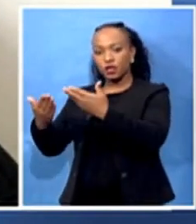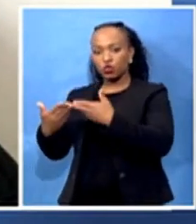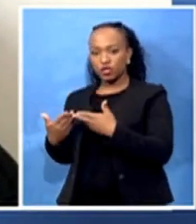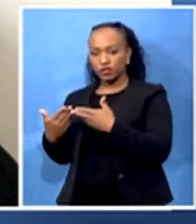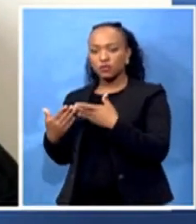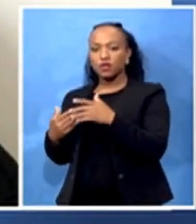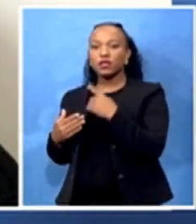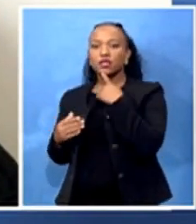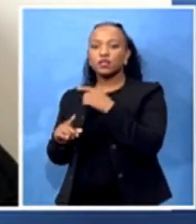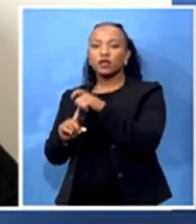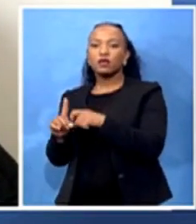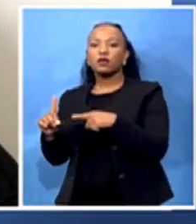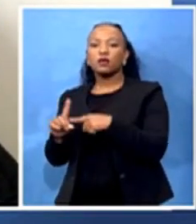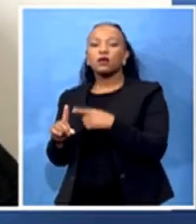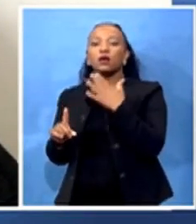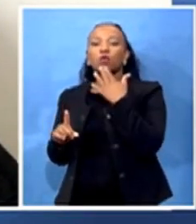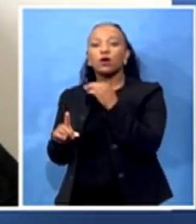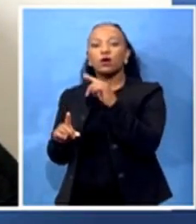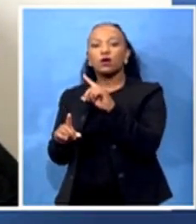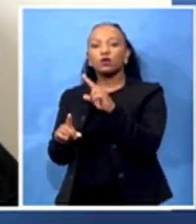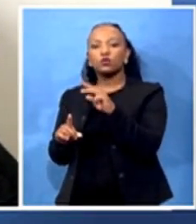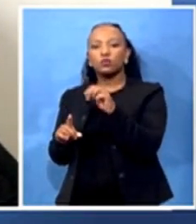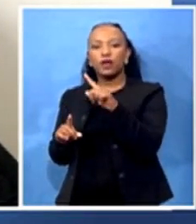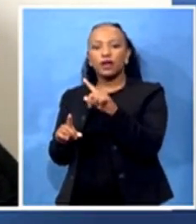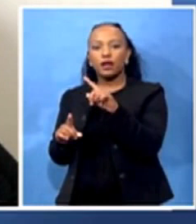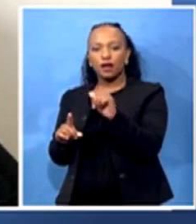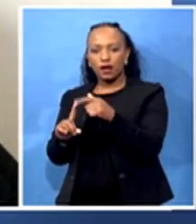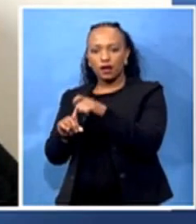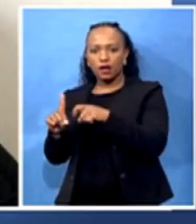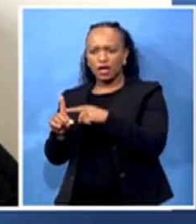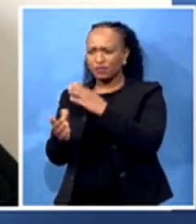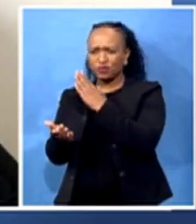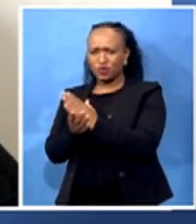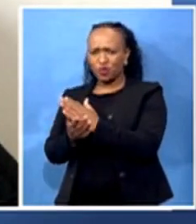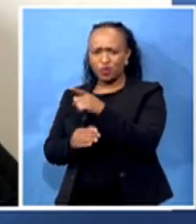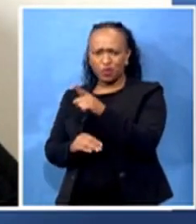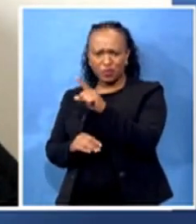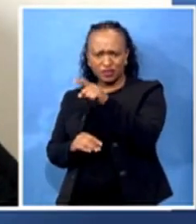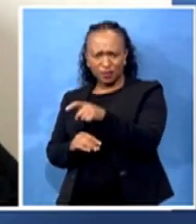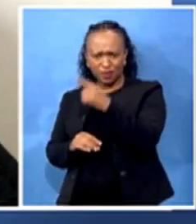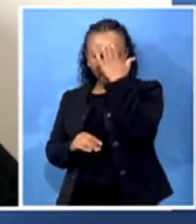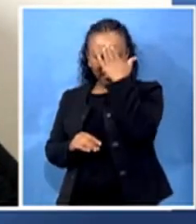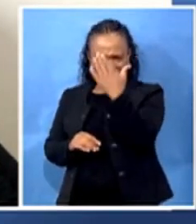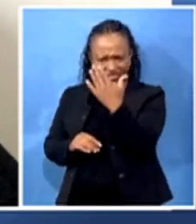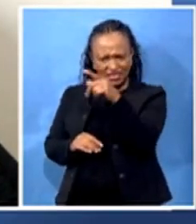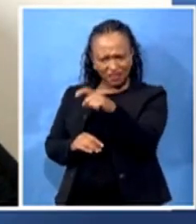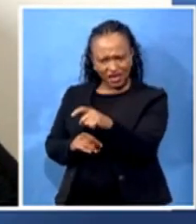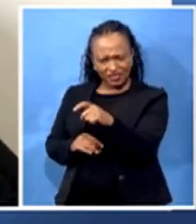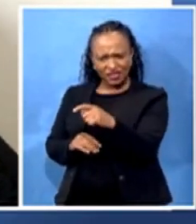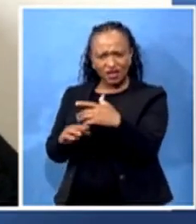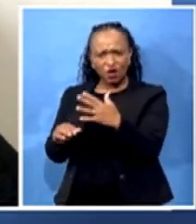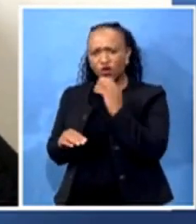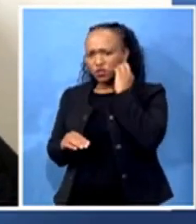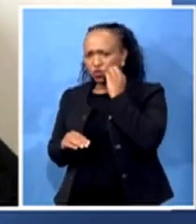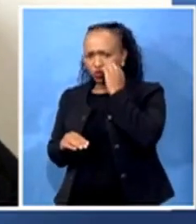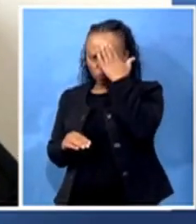I wasn't sure whether that was meant to be a greeting, I should say, in Sesotho to show what we're talking about. But this is actually